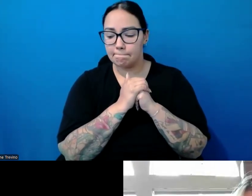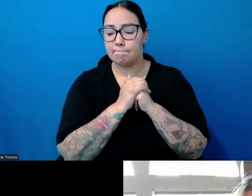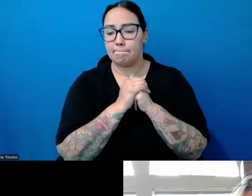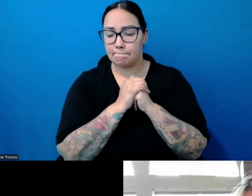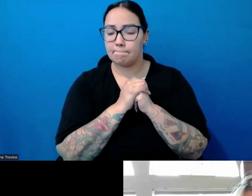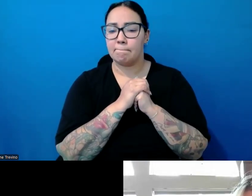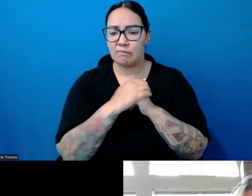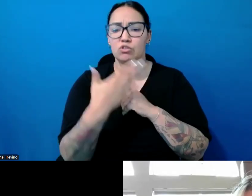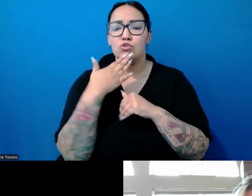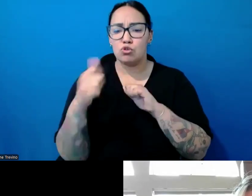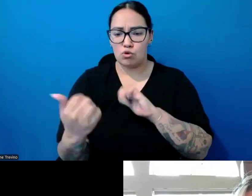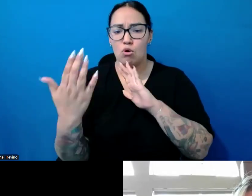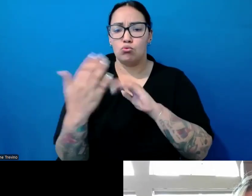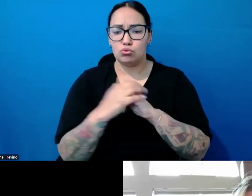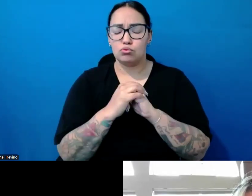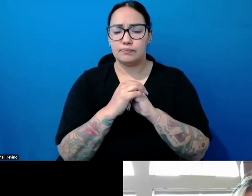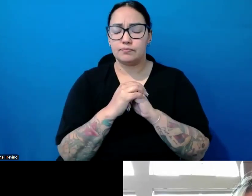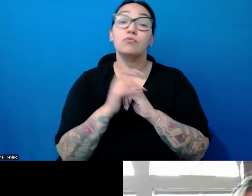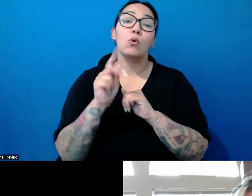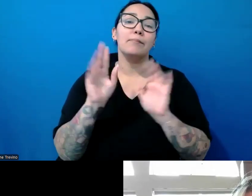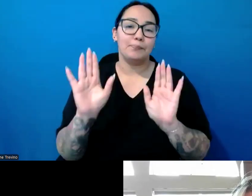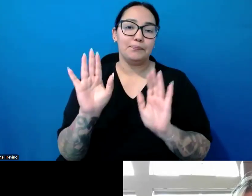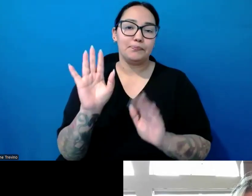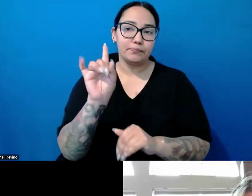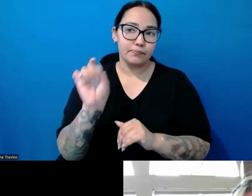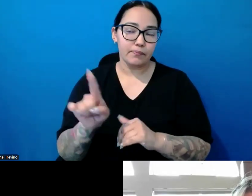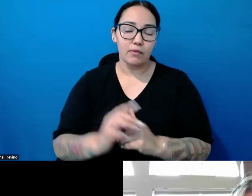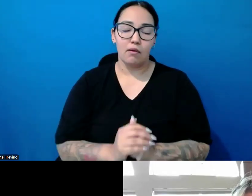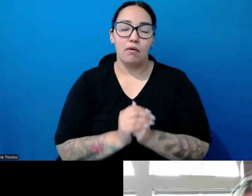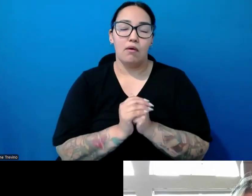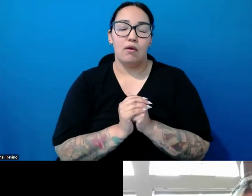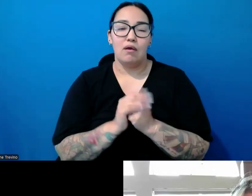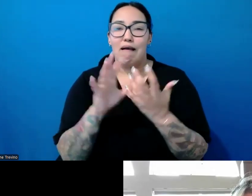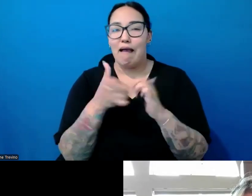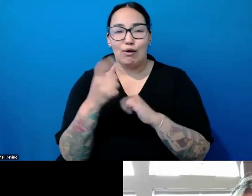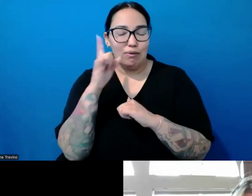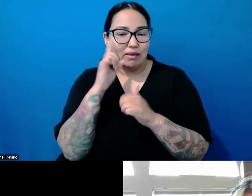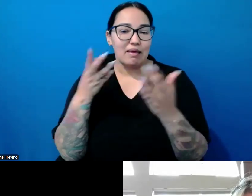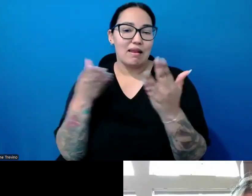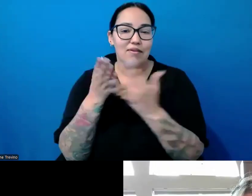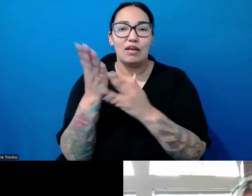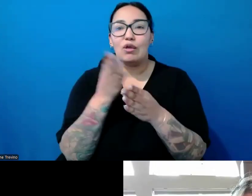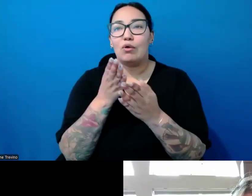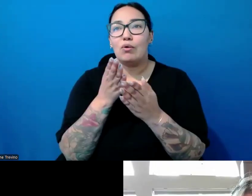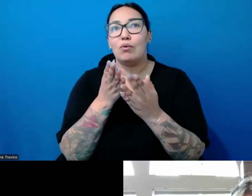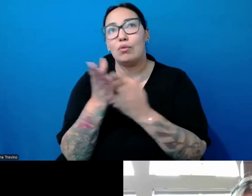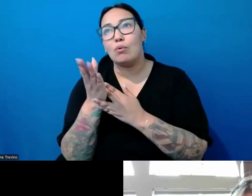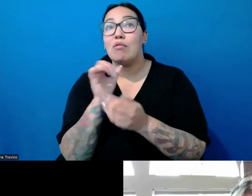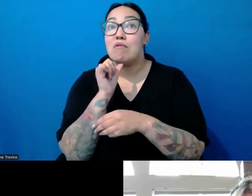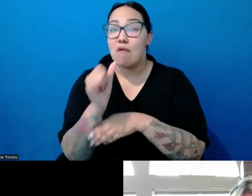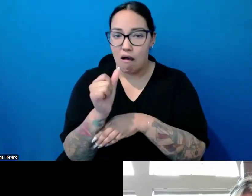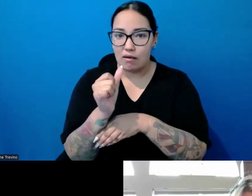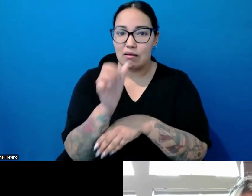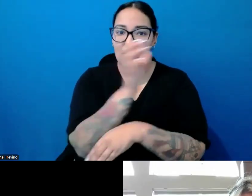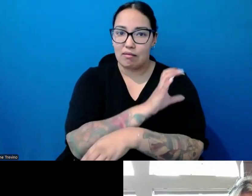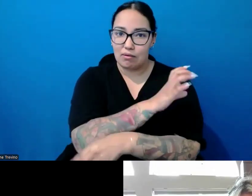a great approach. So let me ask you this. How do you think navigating through the non-clinical factors of health, as you just mentioned,